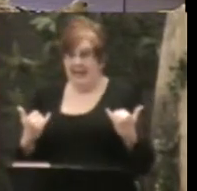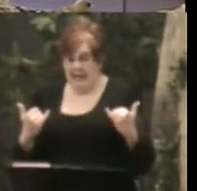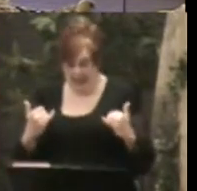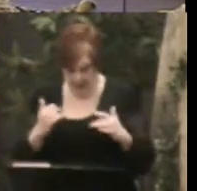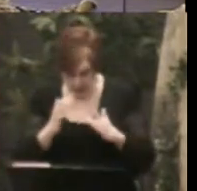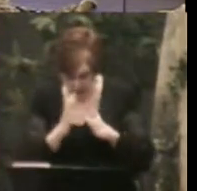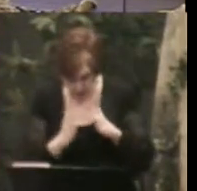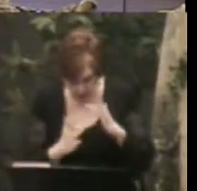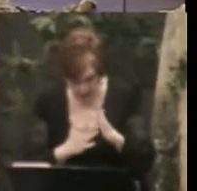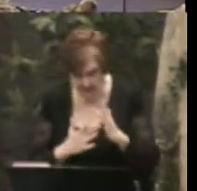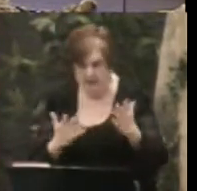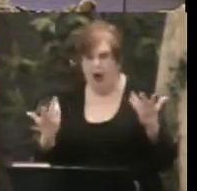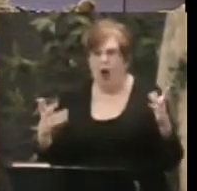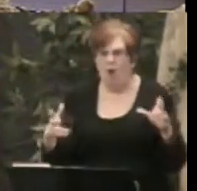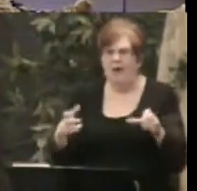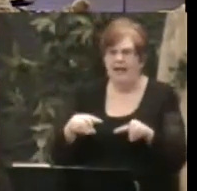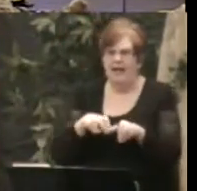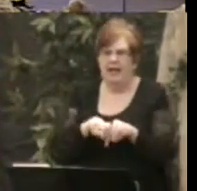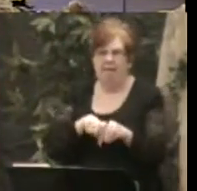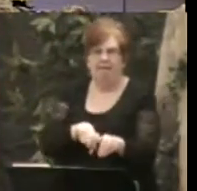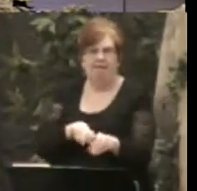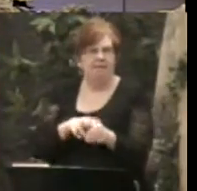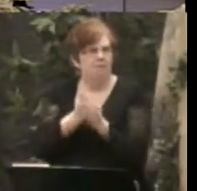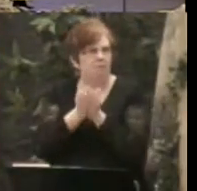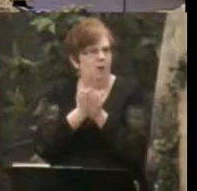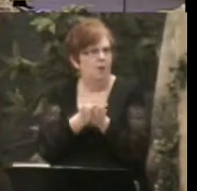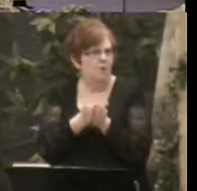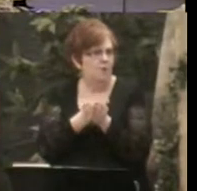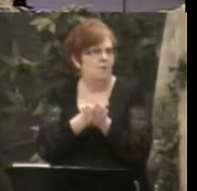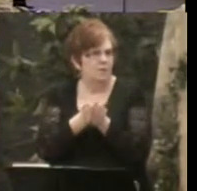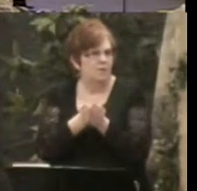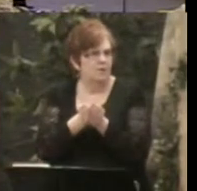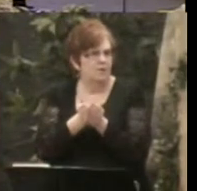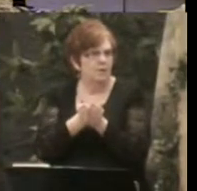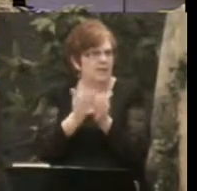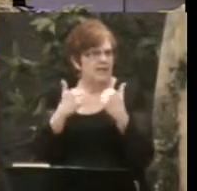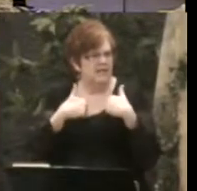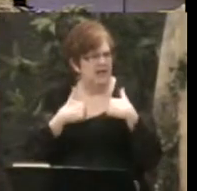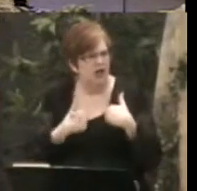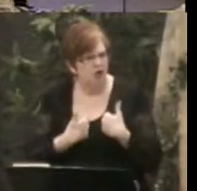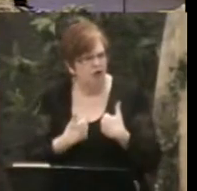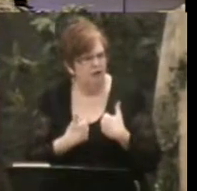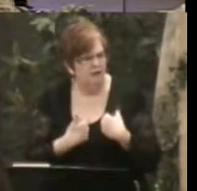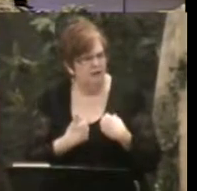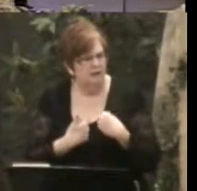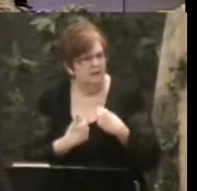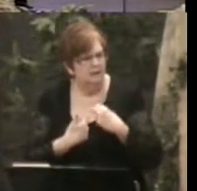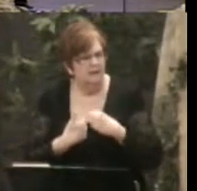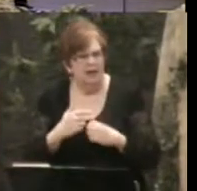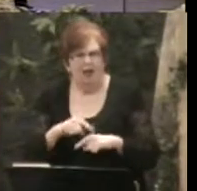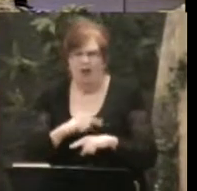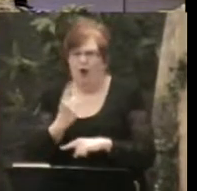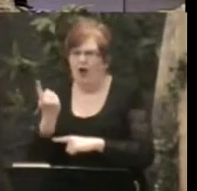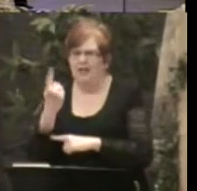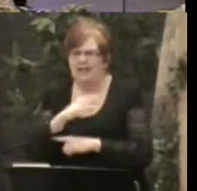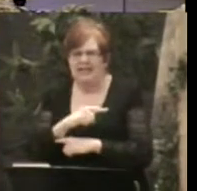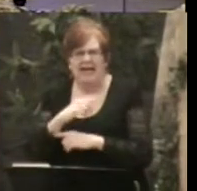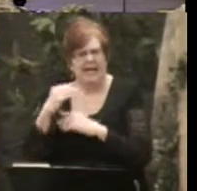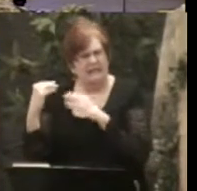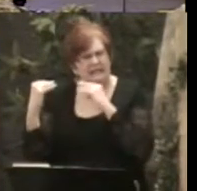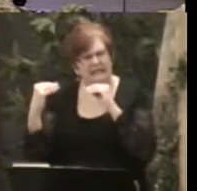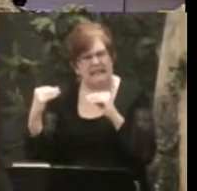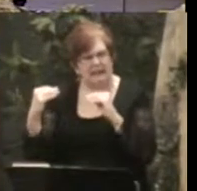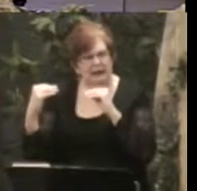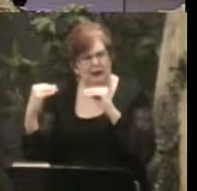is already in the boat. He is tired after a long day of